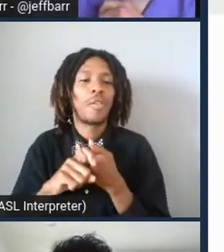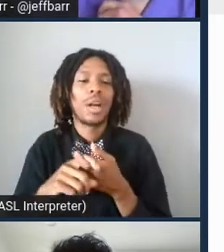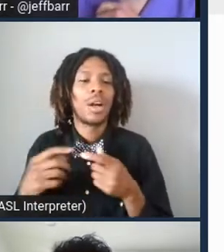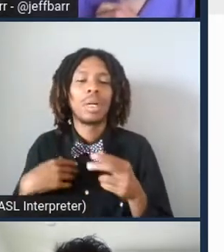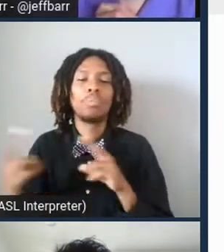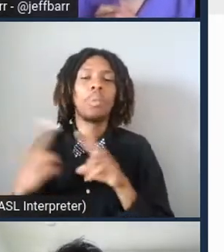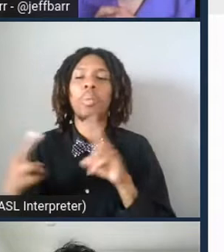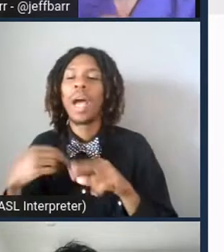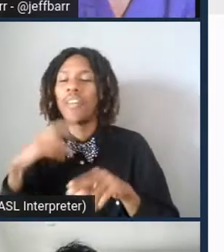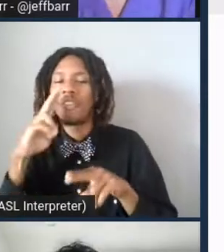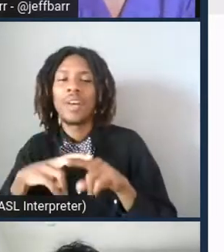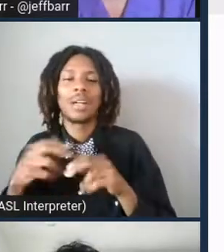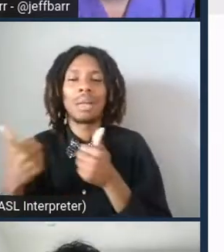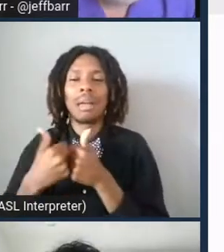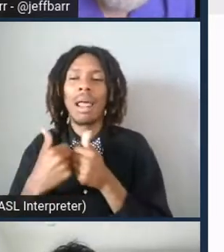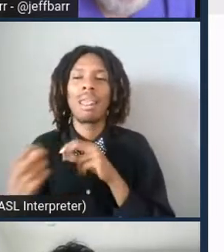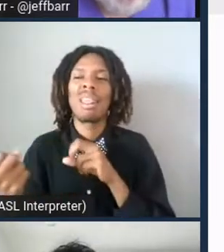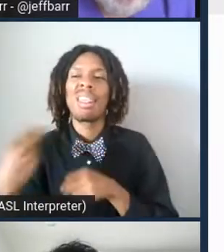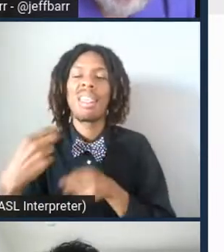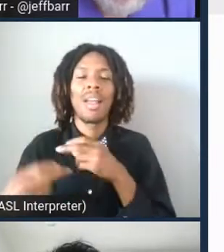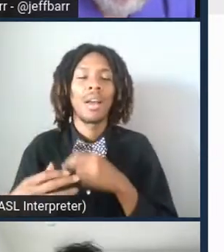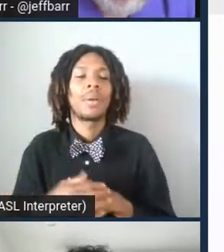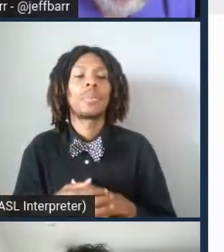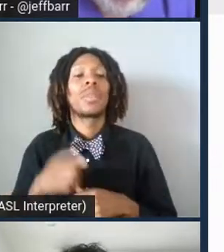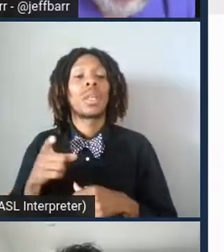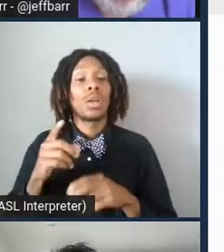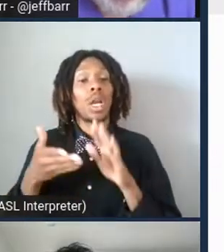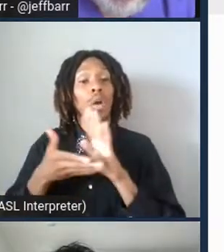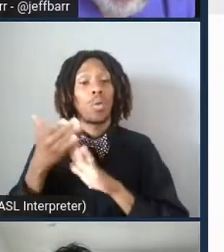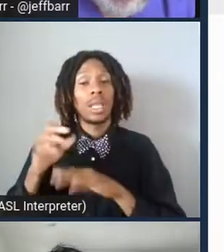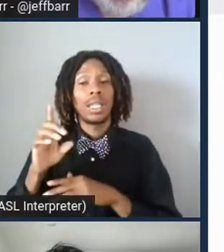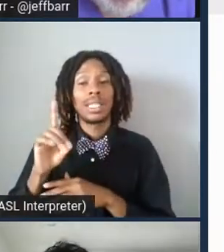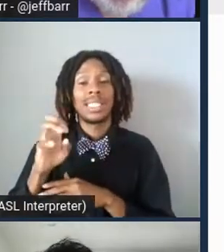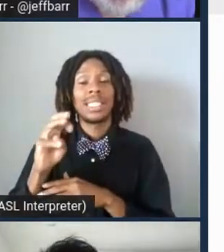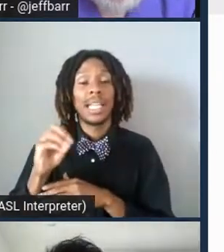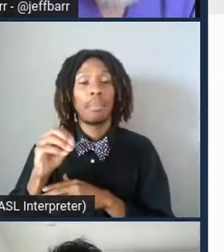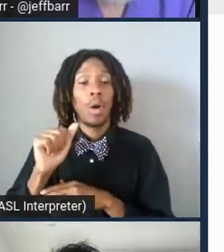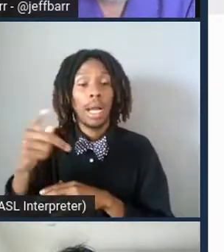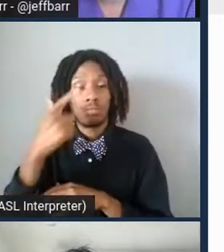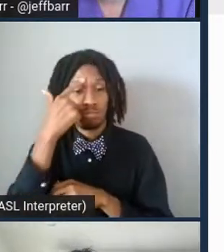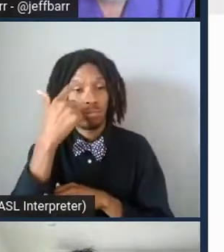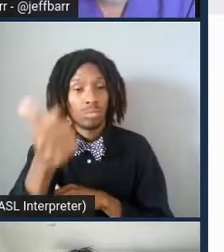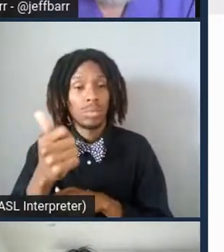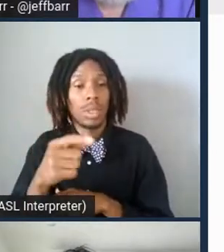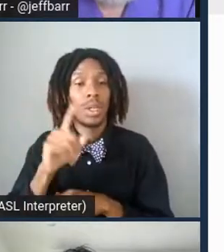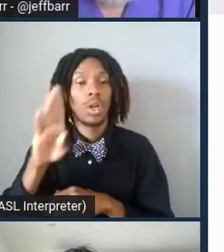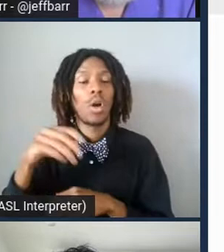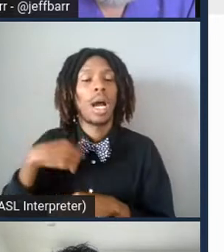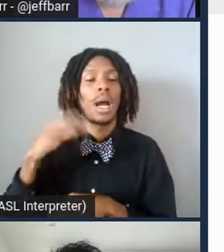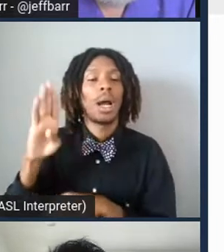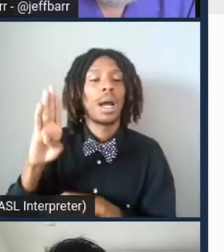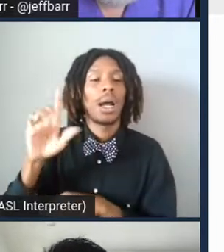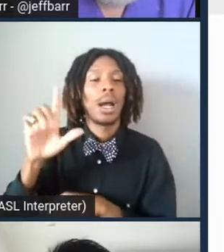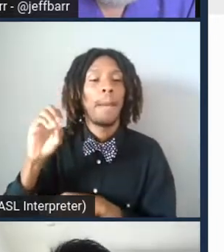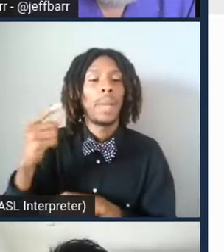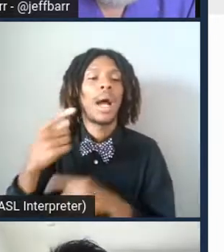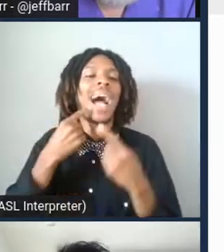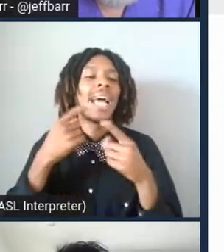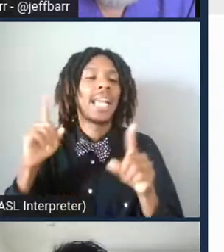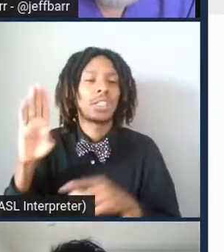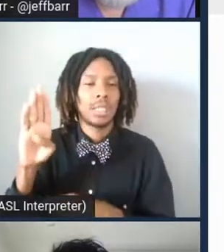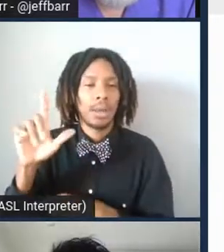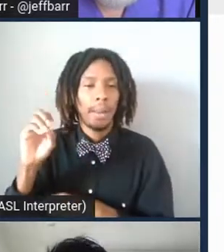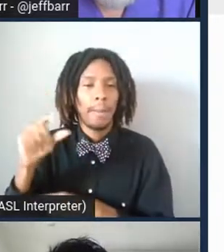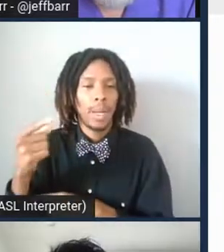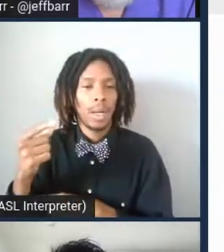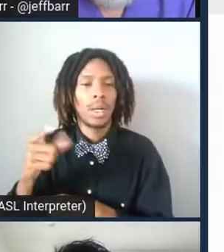tic-tac-toes. You can also run this demo application yourself by going to our blog, our announcement blog. Just